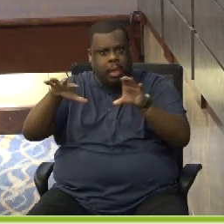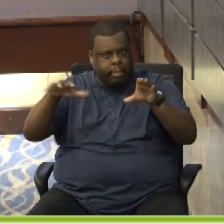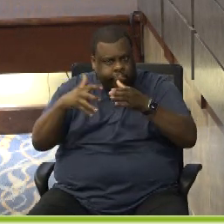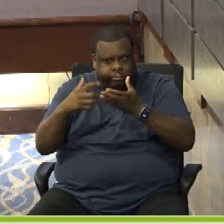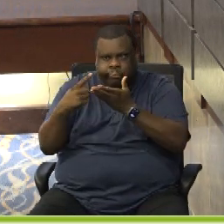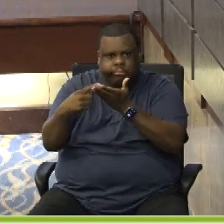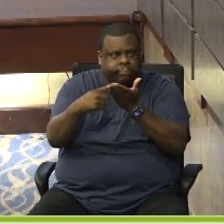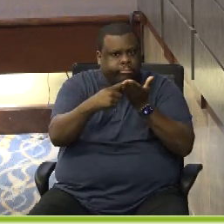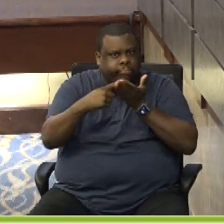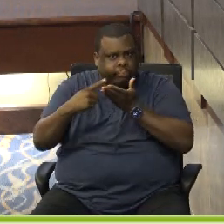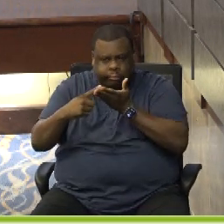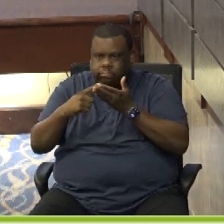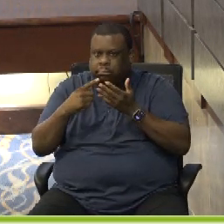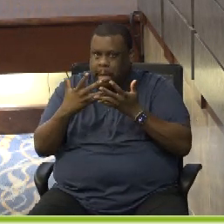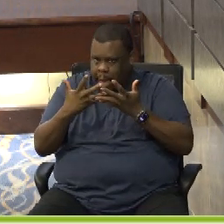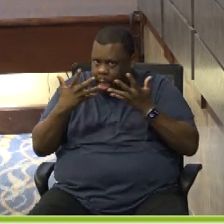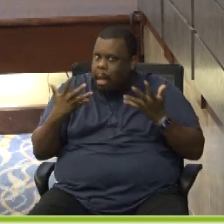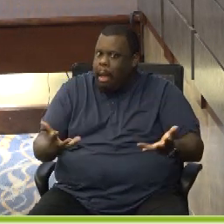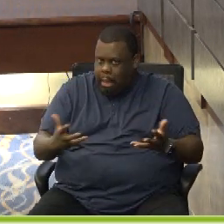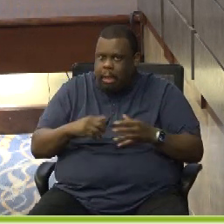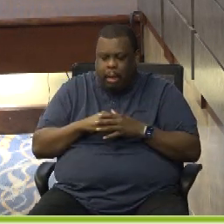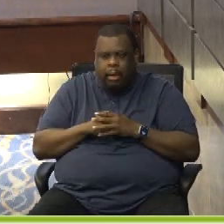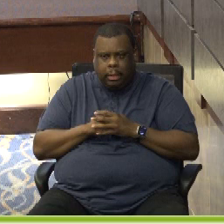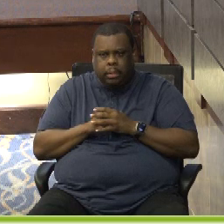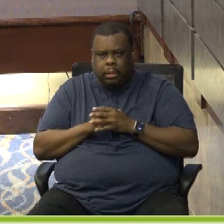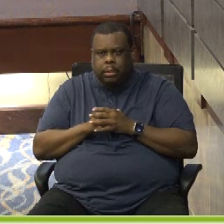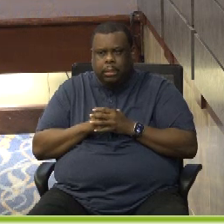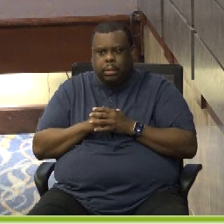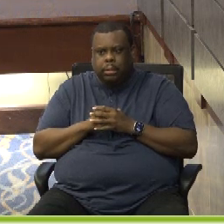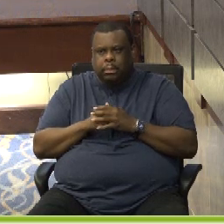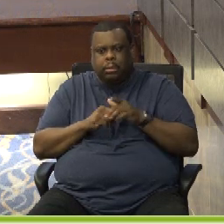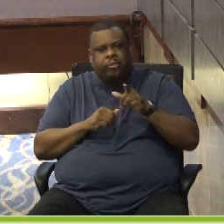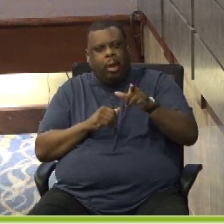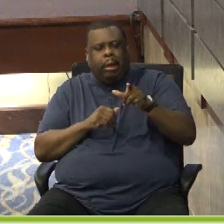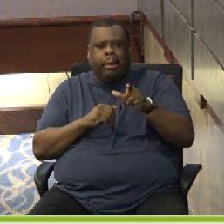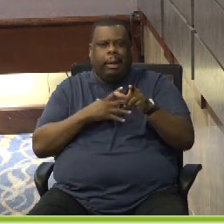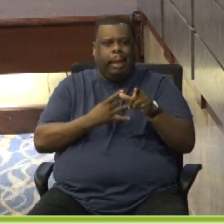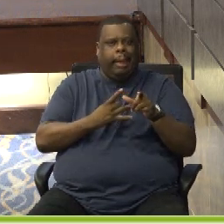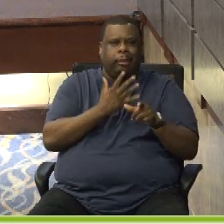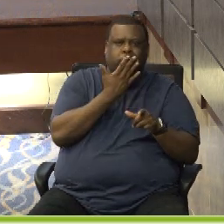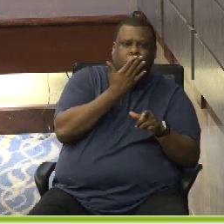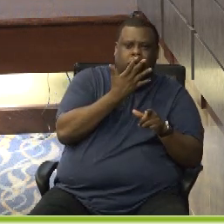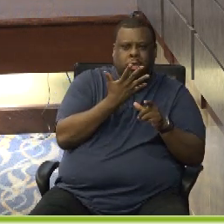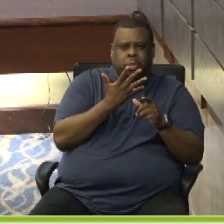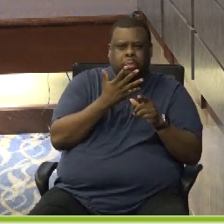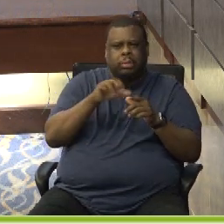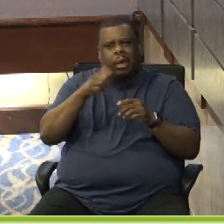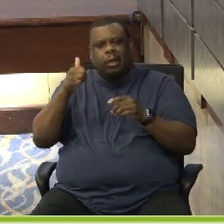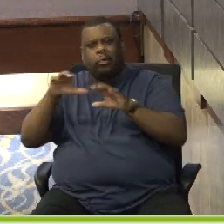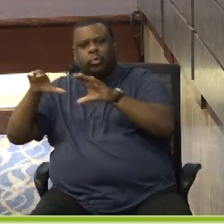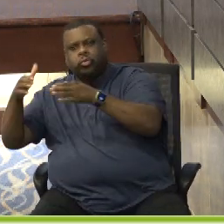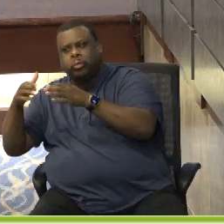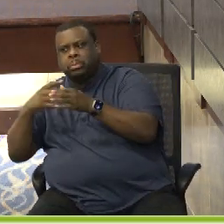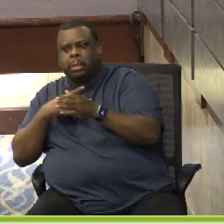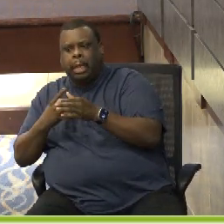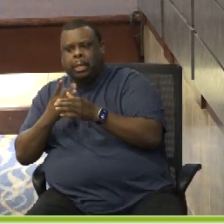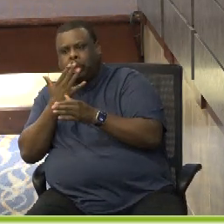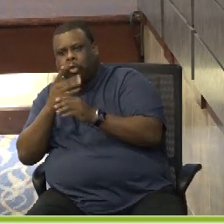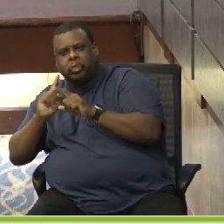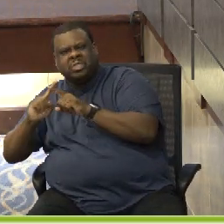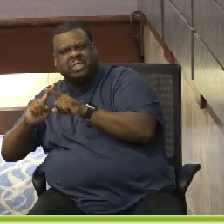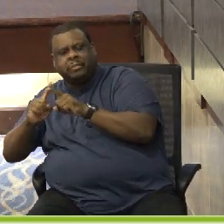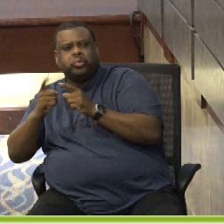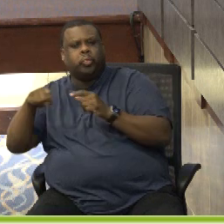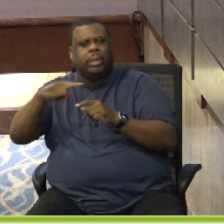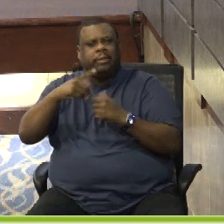or Economic Development. Those guys, we have their own color, and we also have an icon system. So we've created a